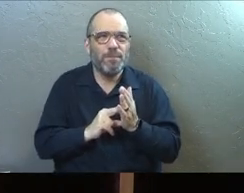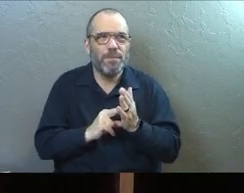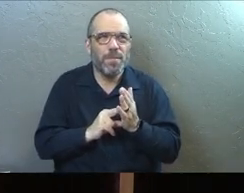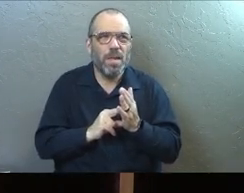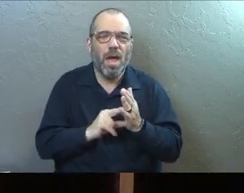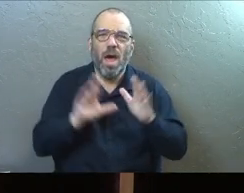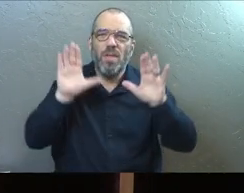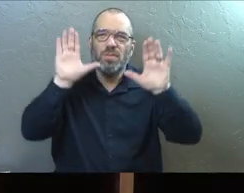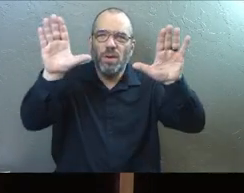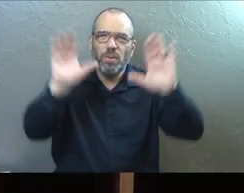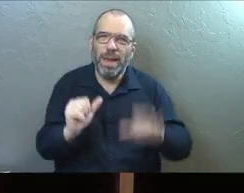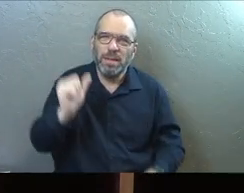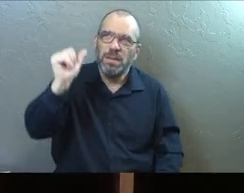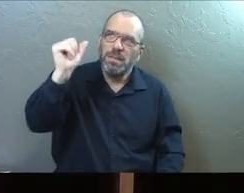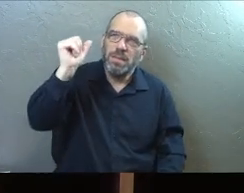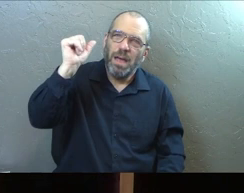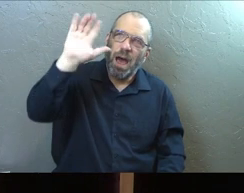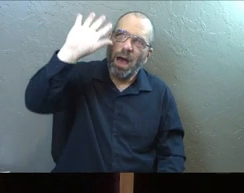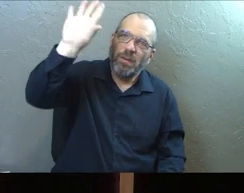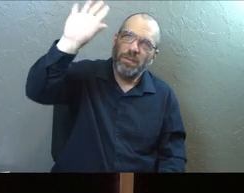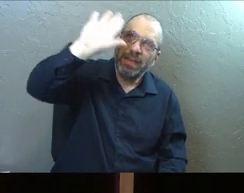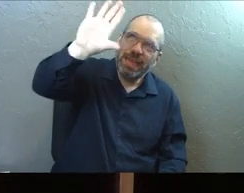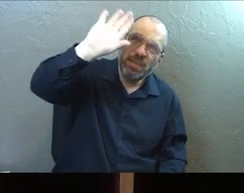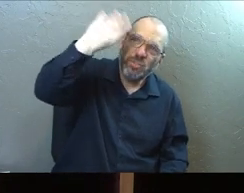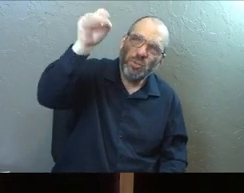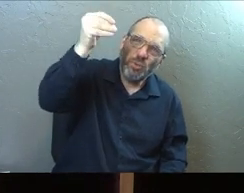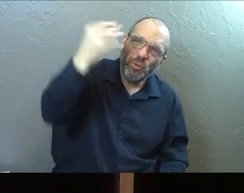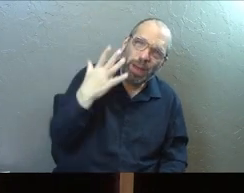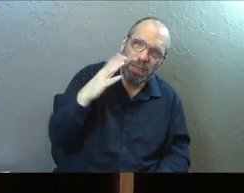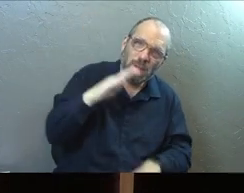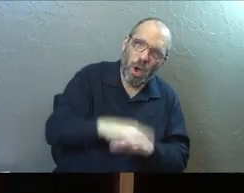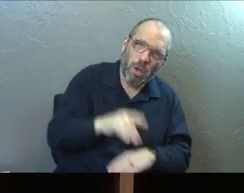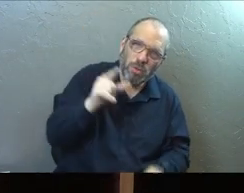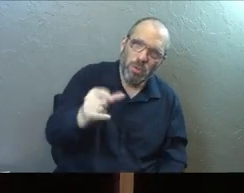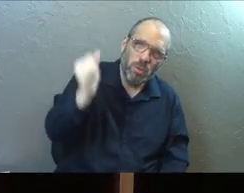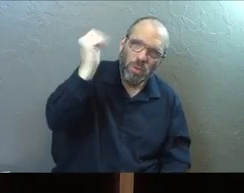the greatness of the grace of God over you.